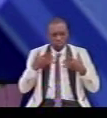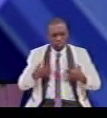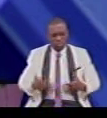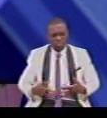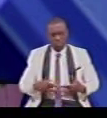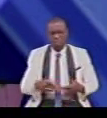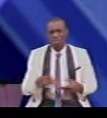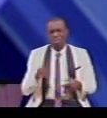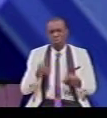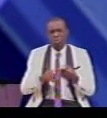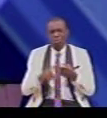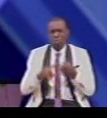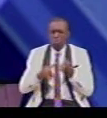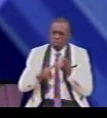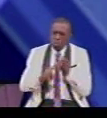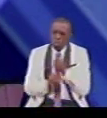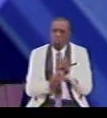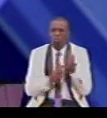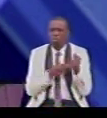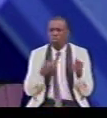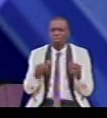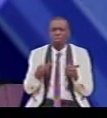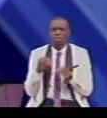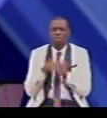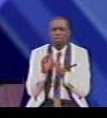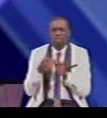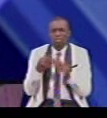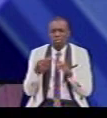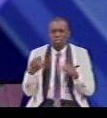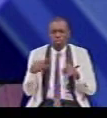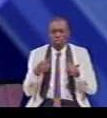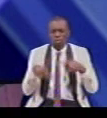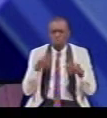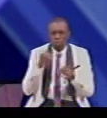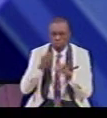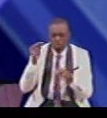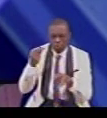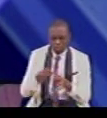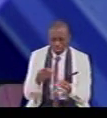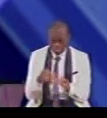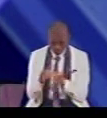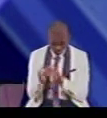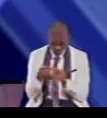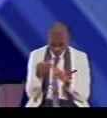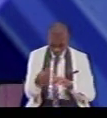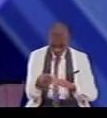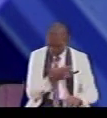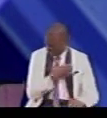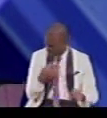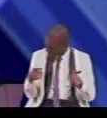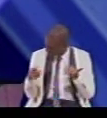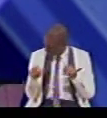upon us will go forth in your name in the name of Jesus and as regards this week's